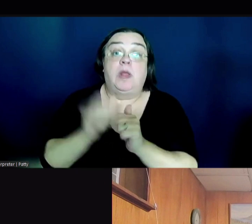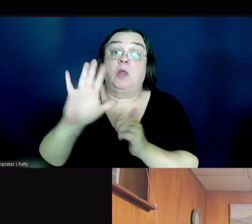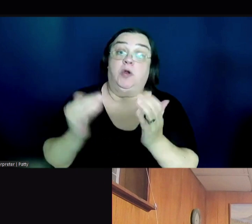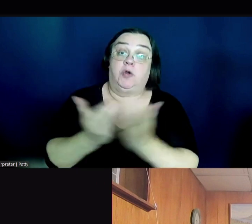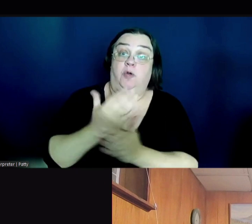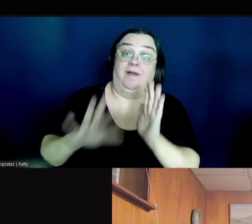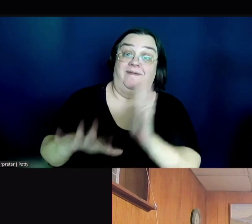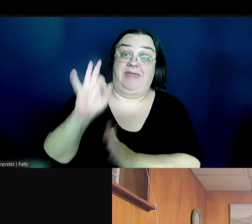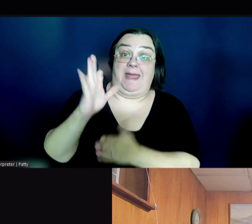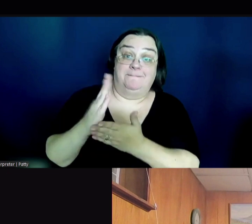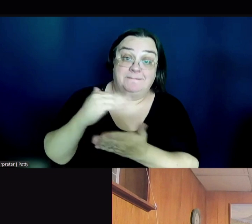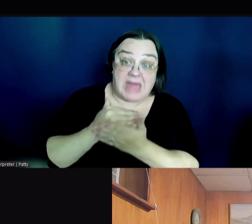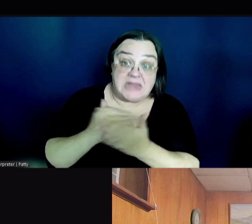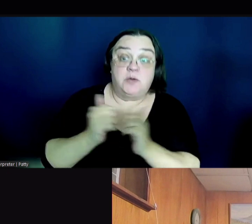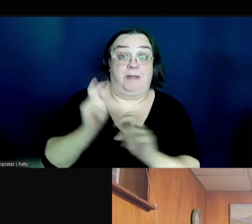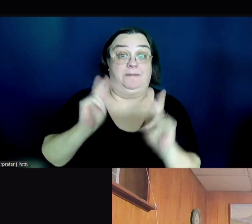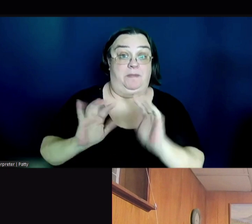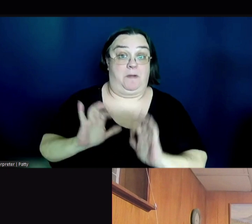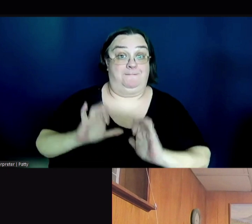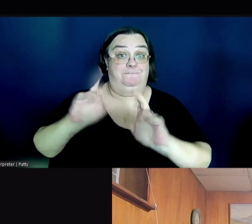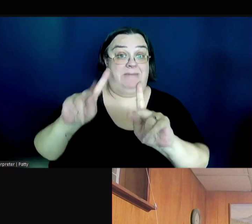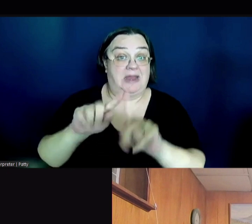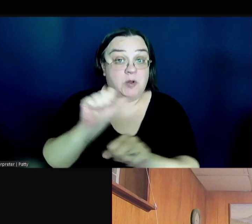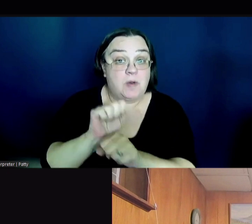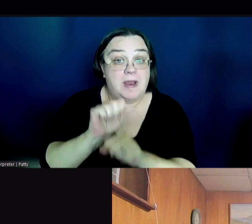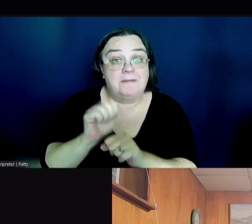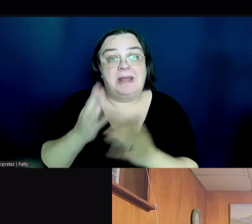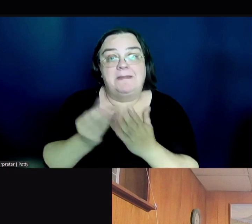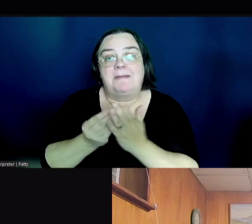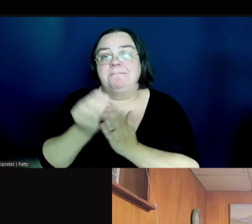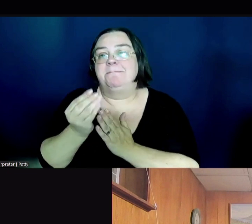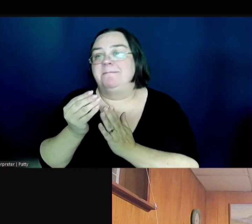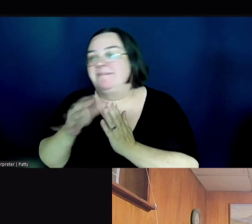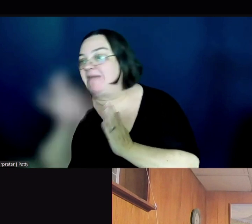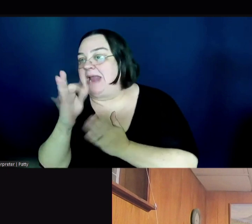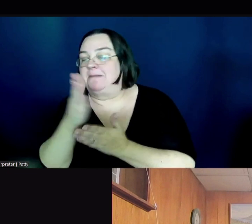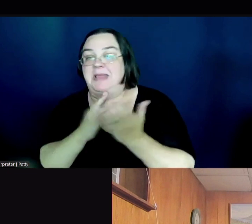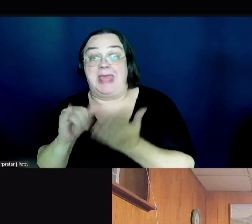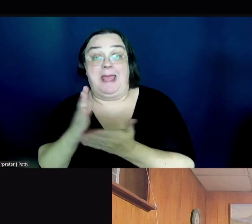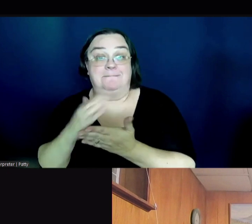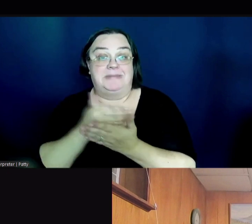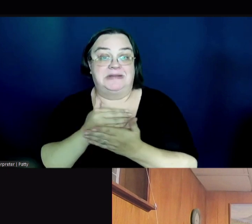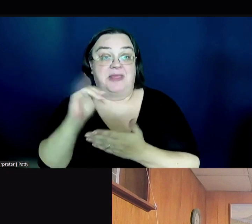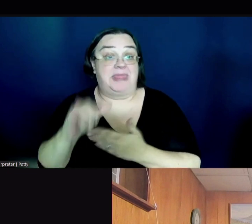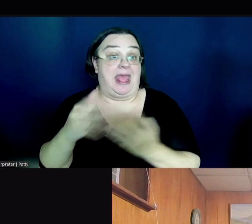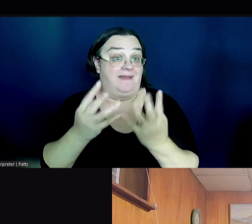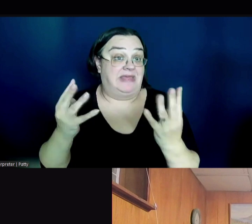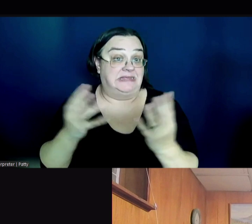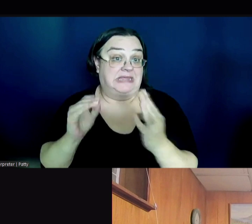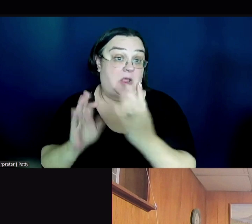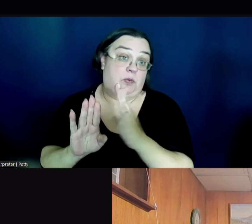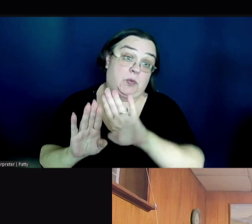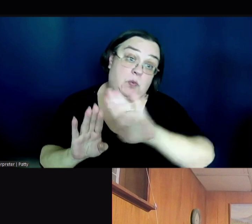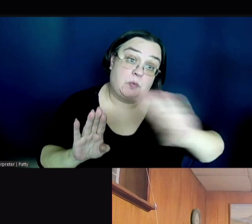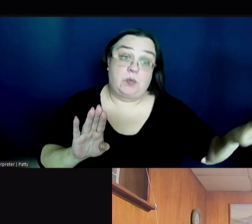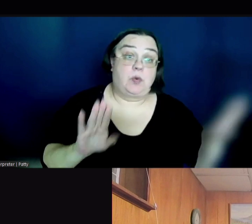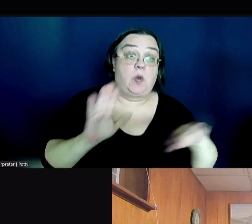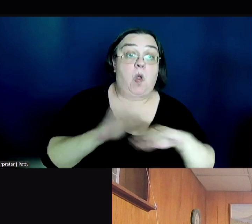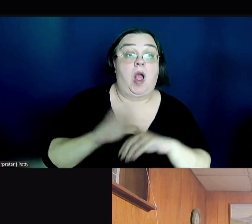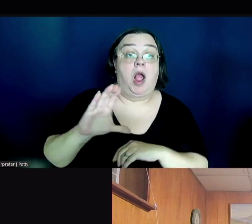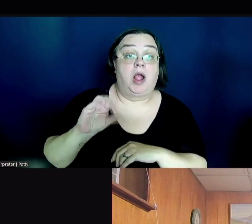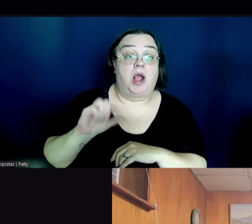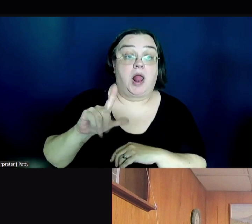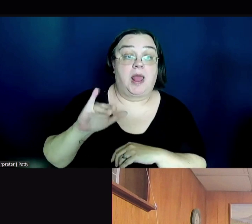going back to work, if you can find a little piece of that budget to carry that fencing on further down Columbia Park Road, that would be great.